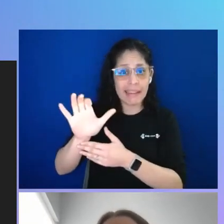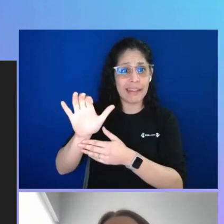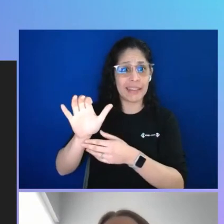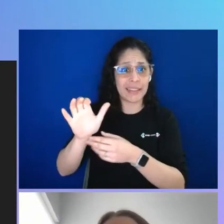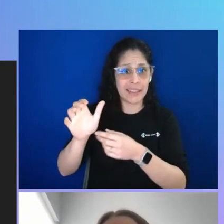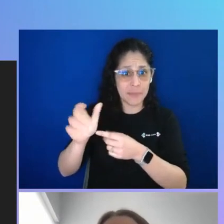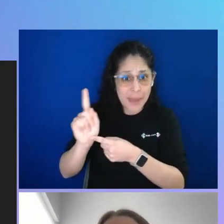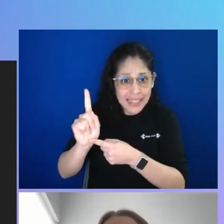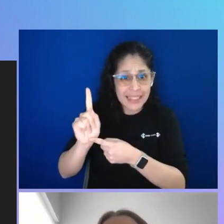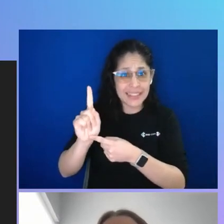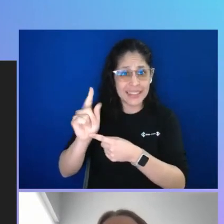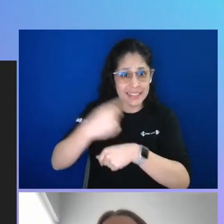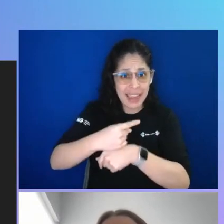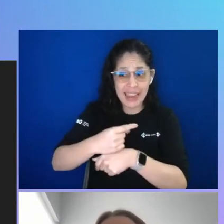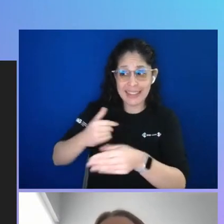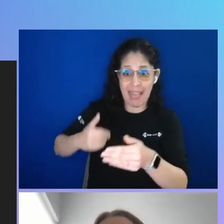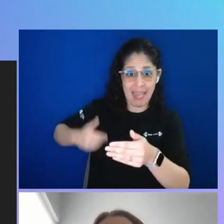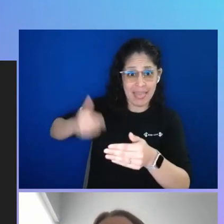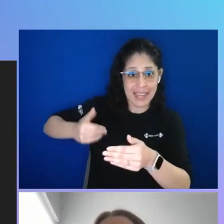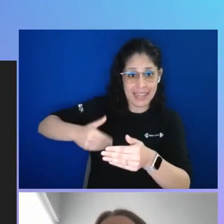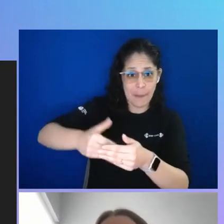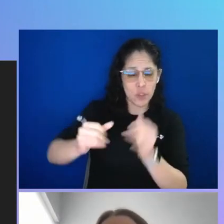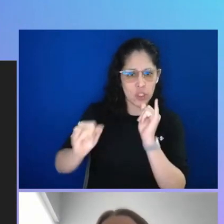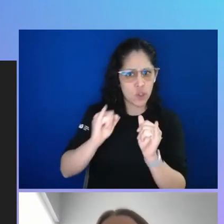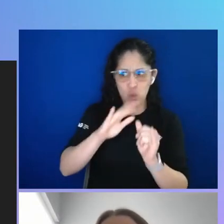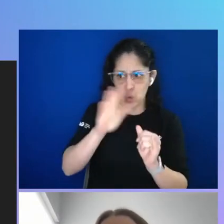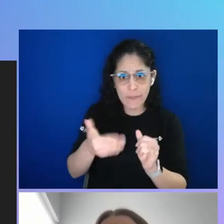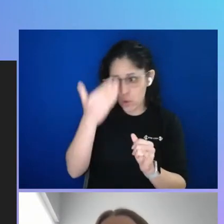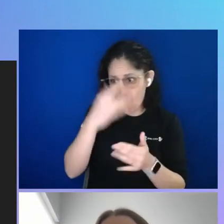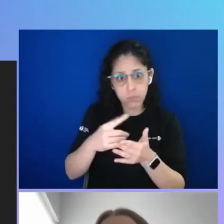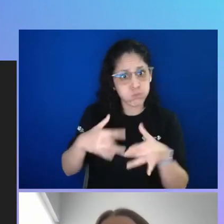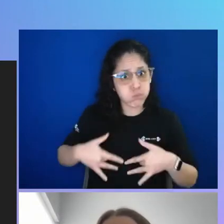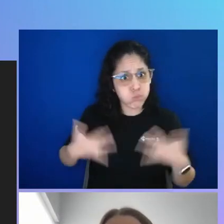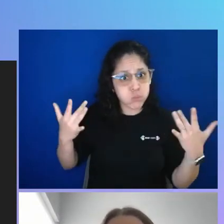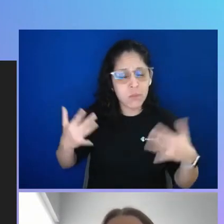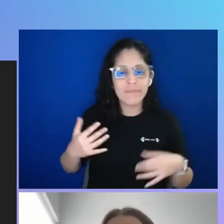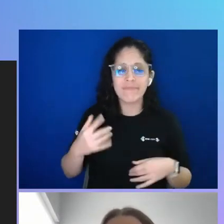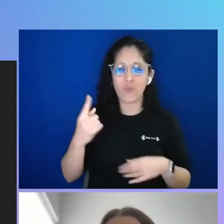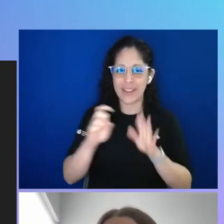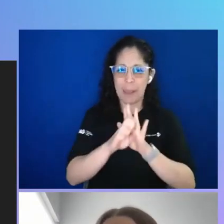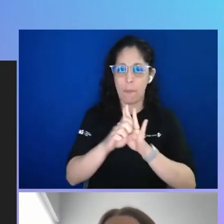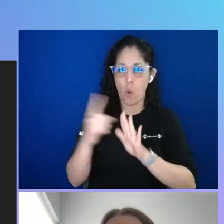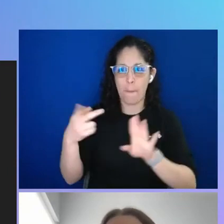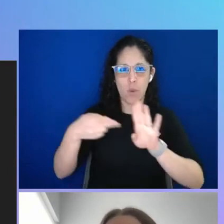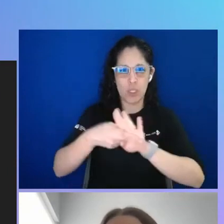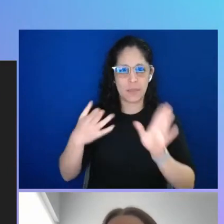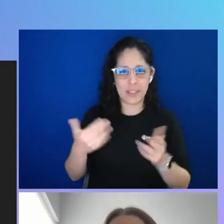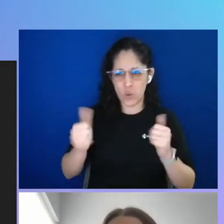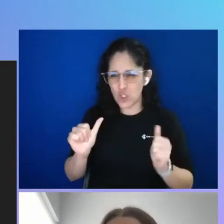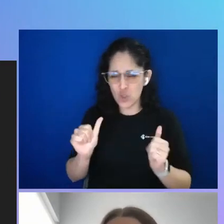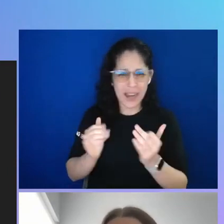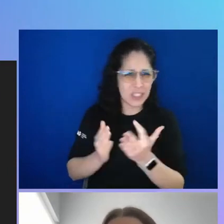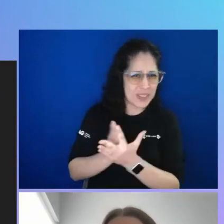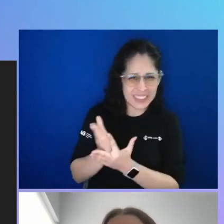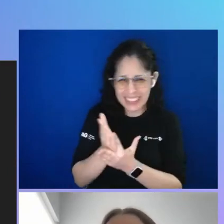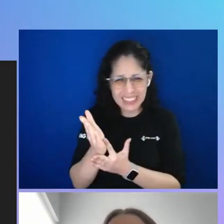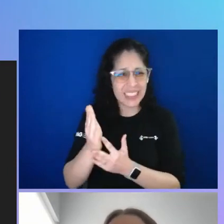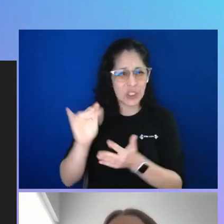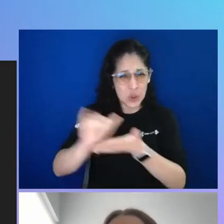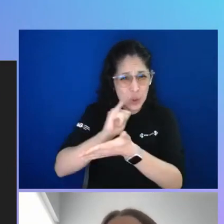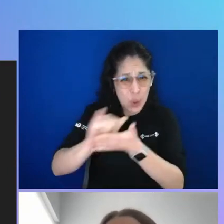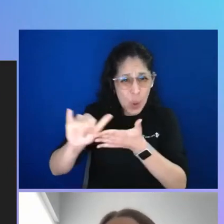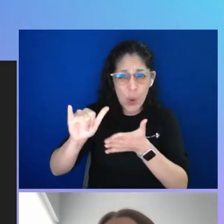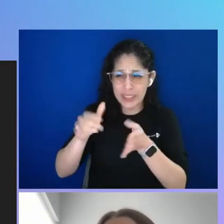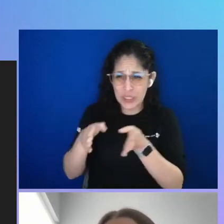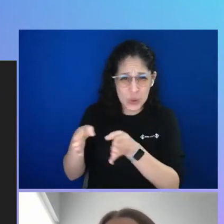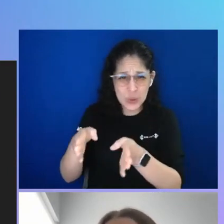So for example, we had one participant who was trying to navigate the streets of New York, and it was hectic, and